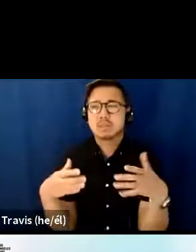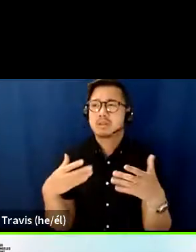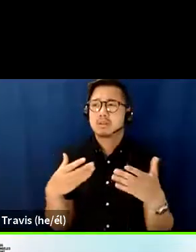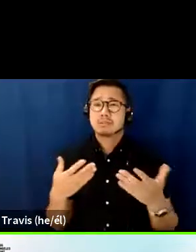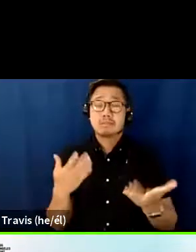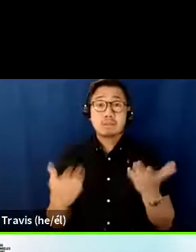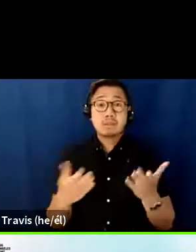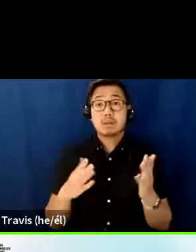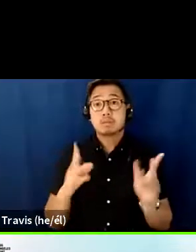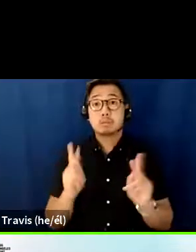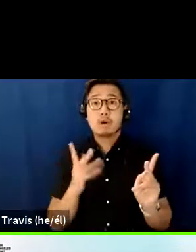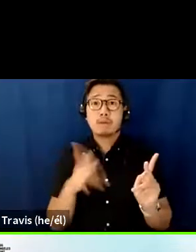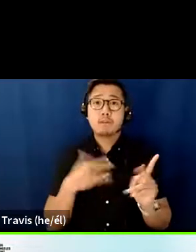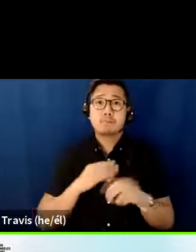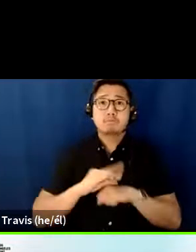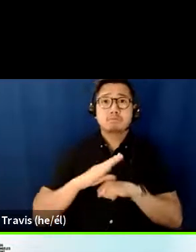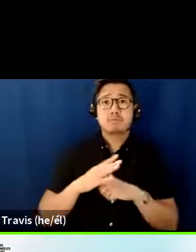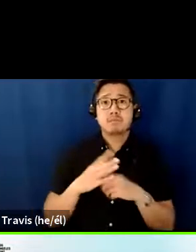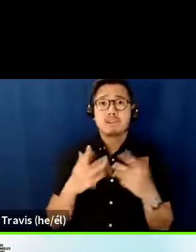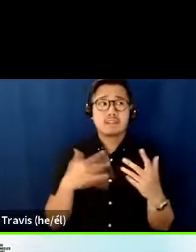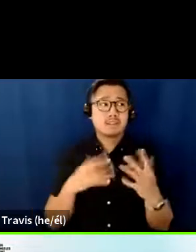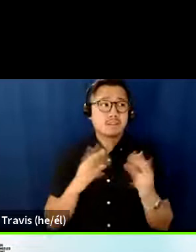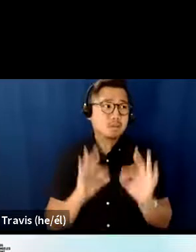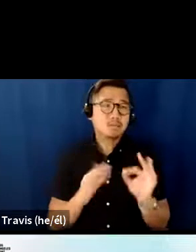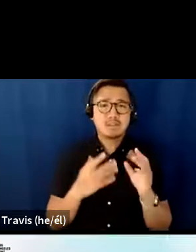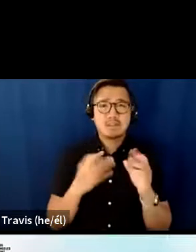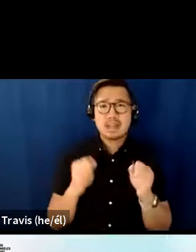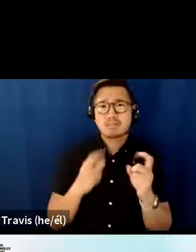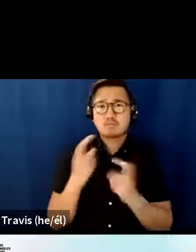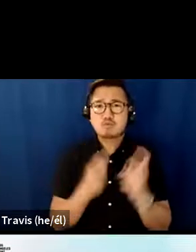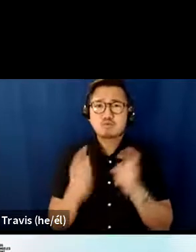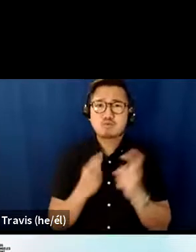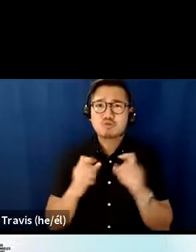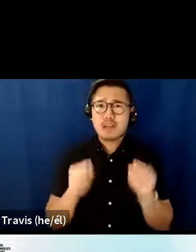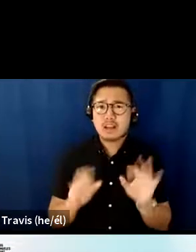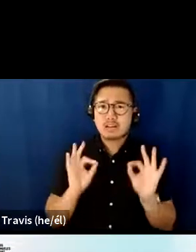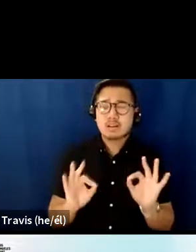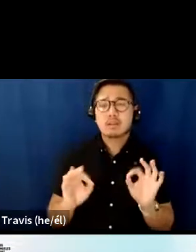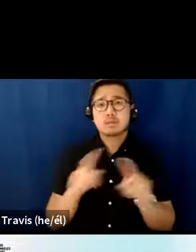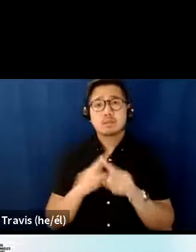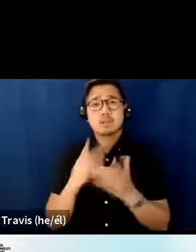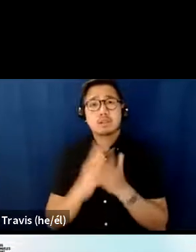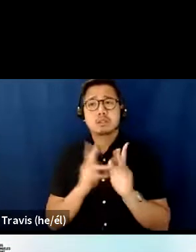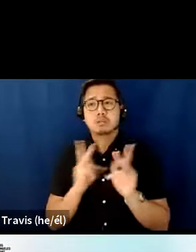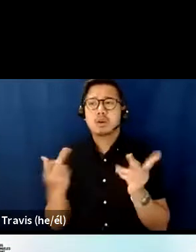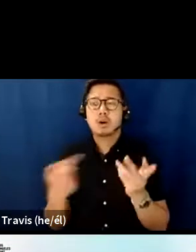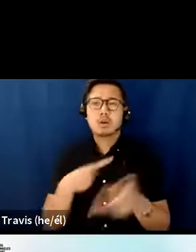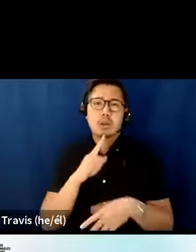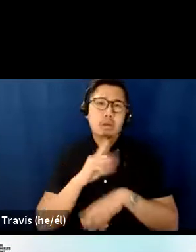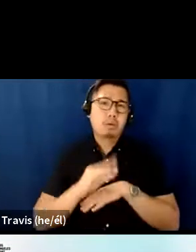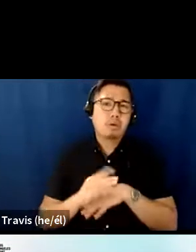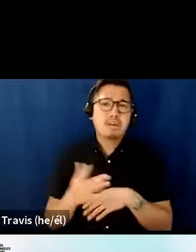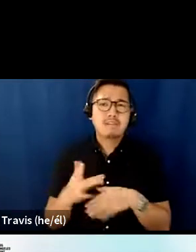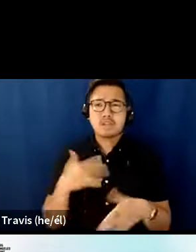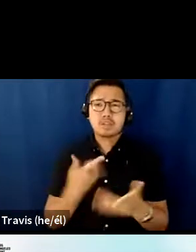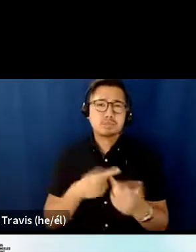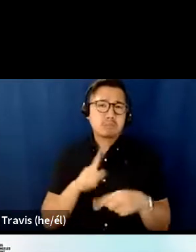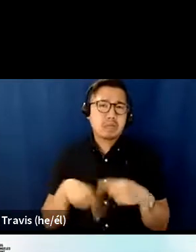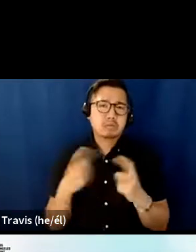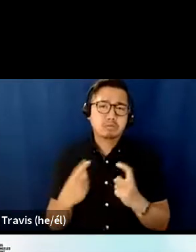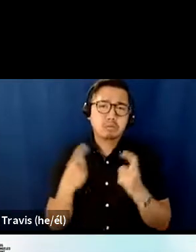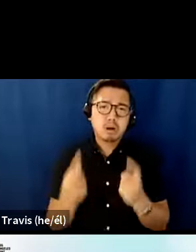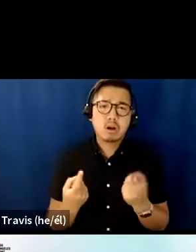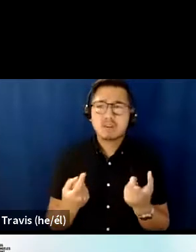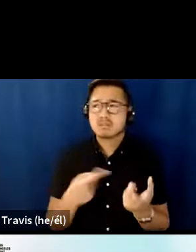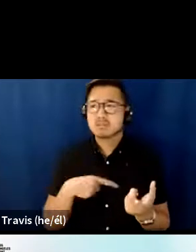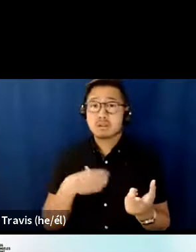need? Do you need a meal? Do you need somebody to listen to you? Do you need someone to tell